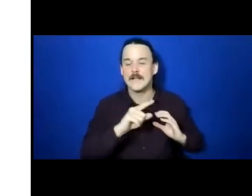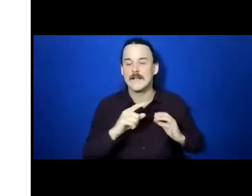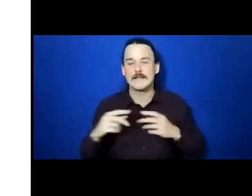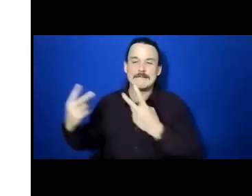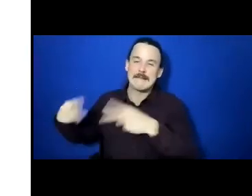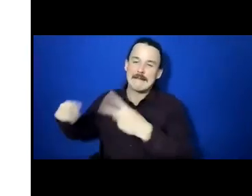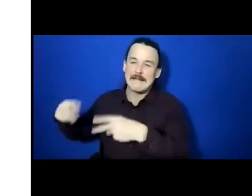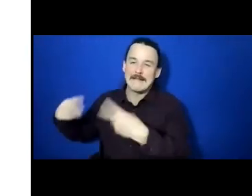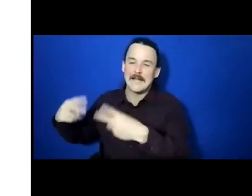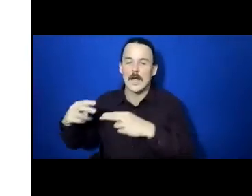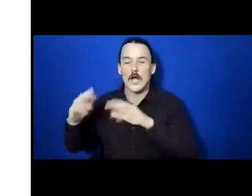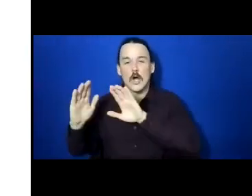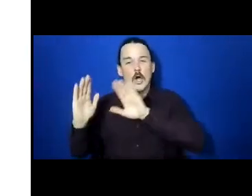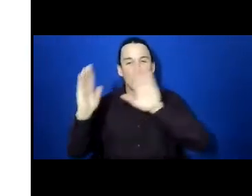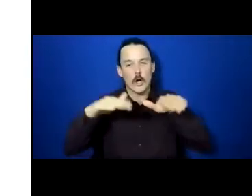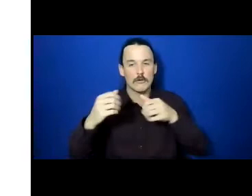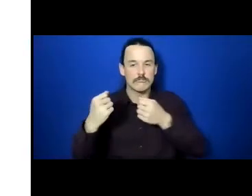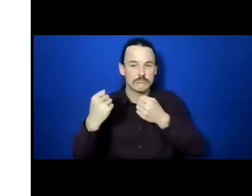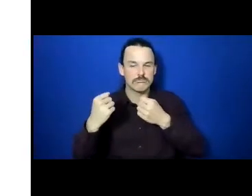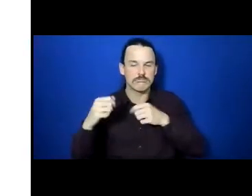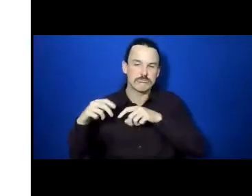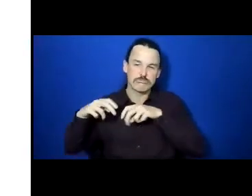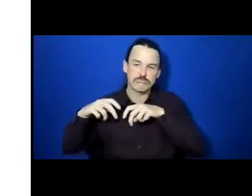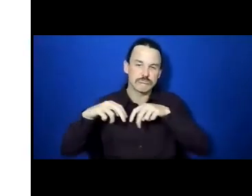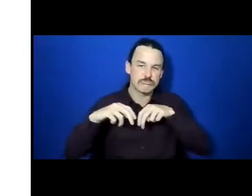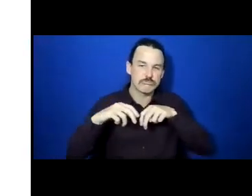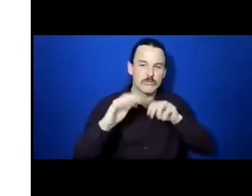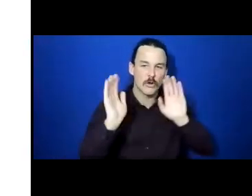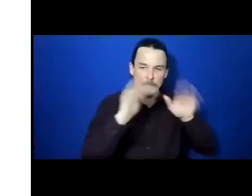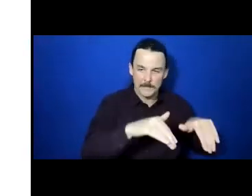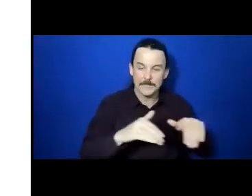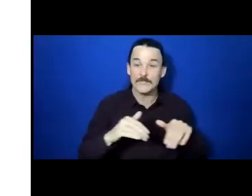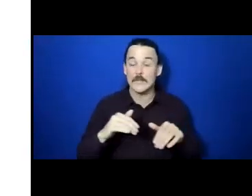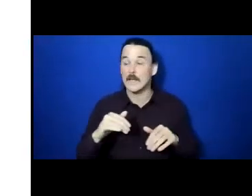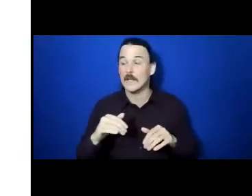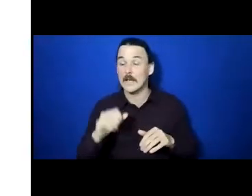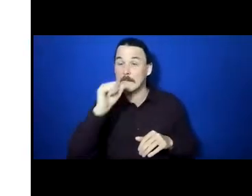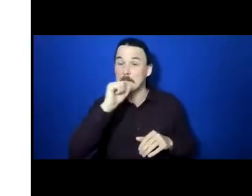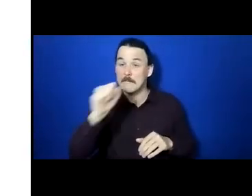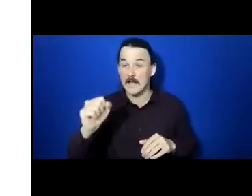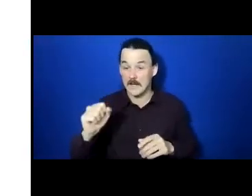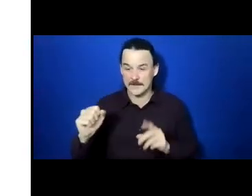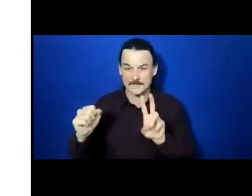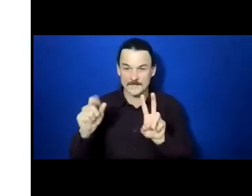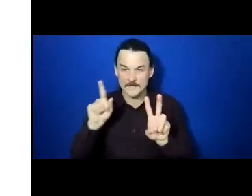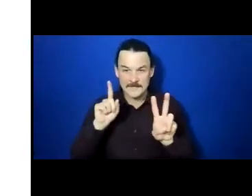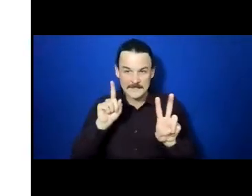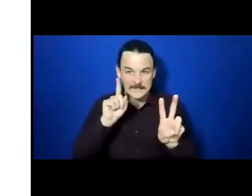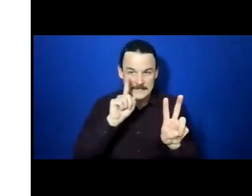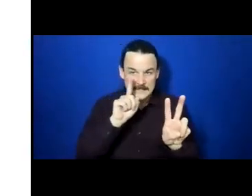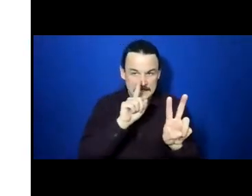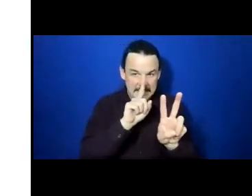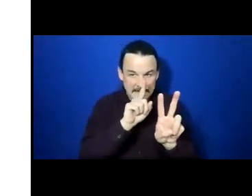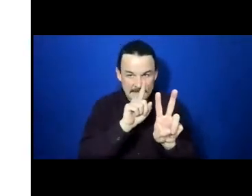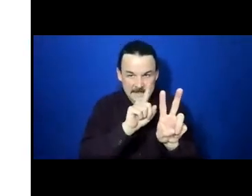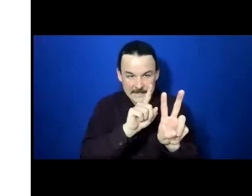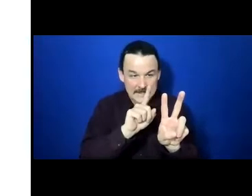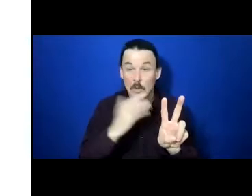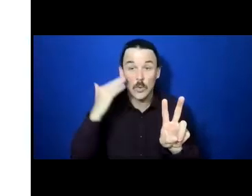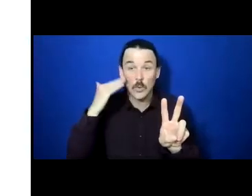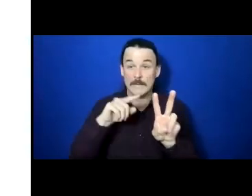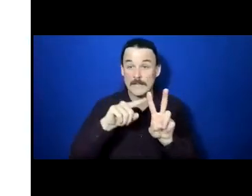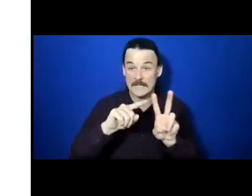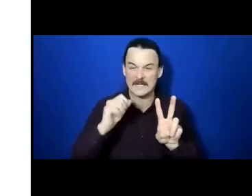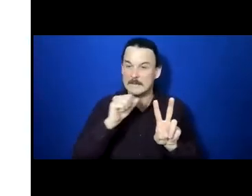their way home, the man poured chloroform on a handkerchief, which he then held up to the woman's face. She managed to